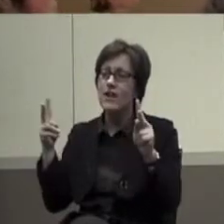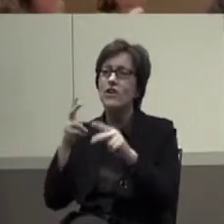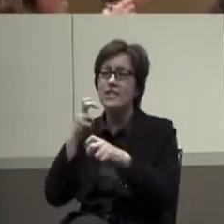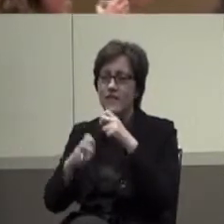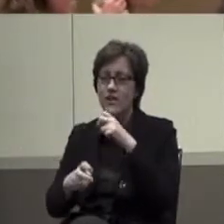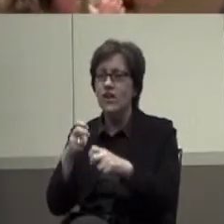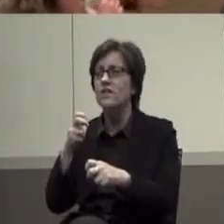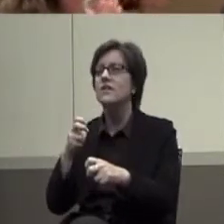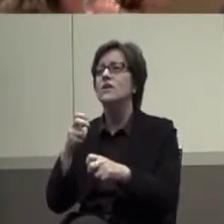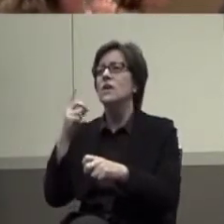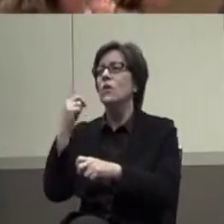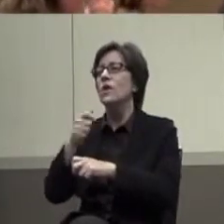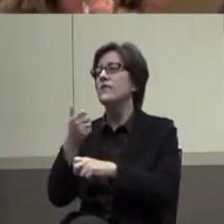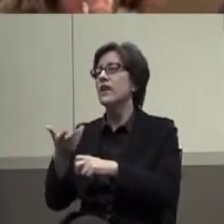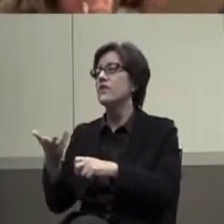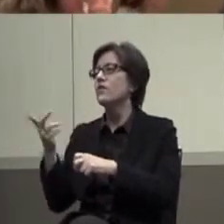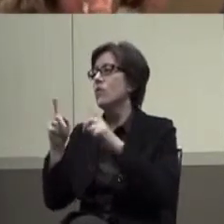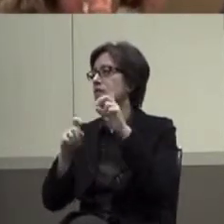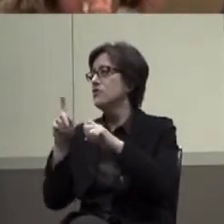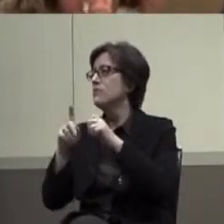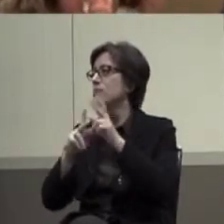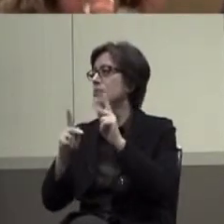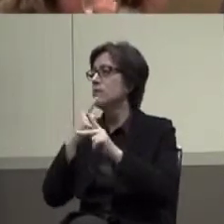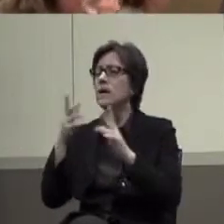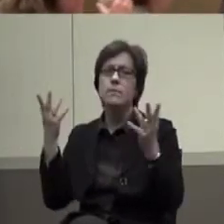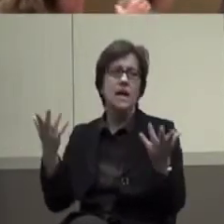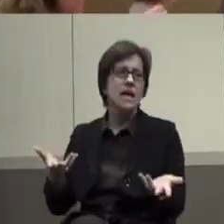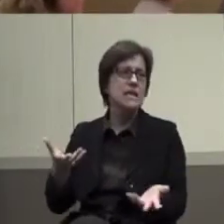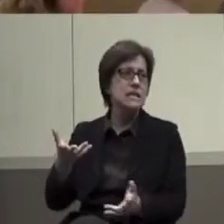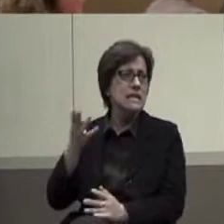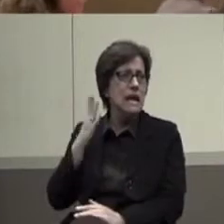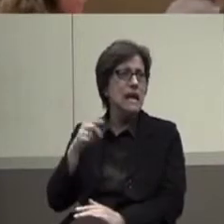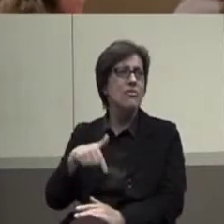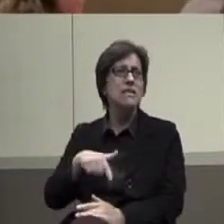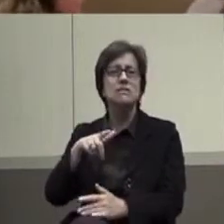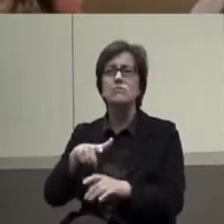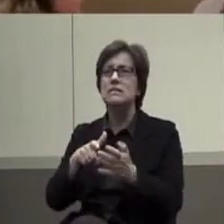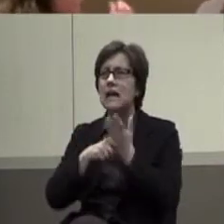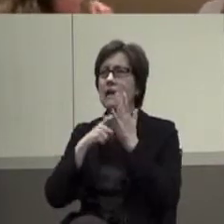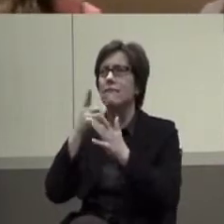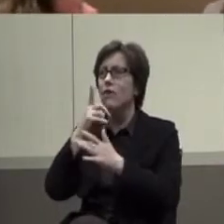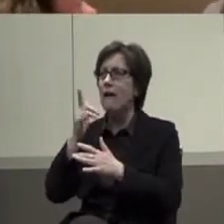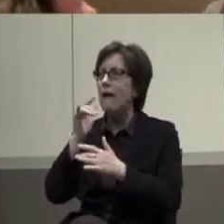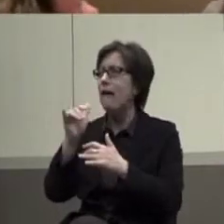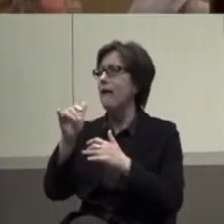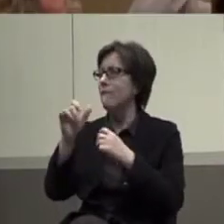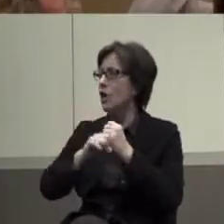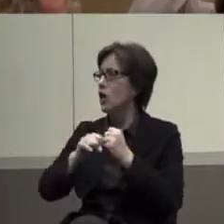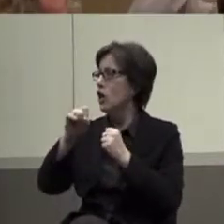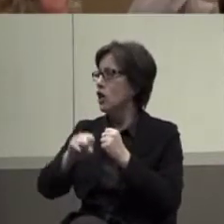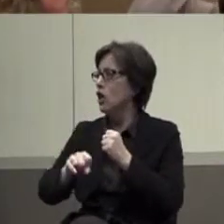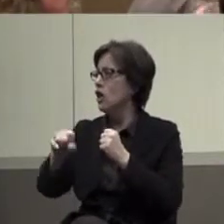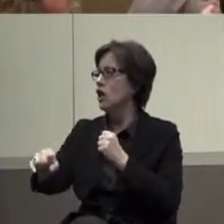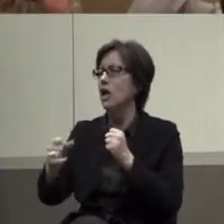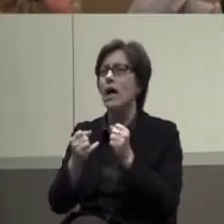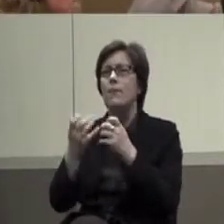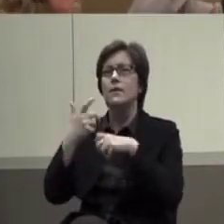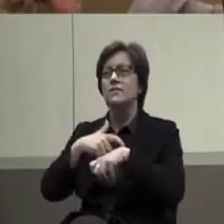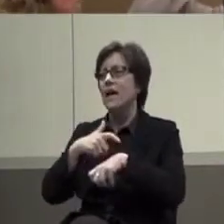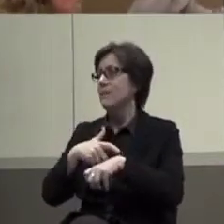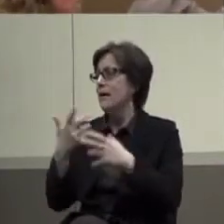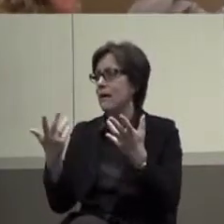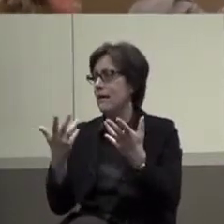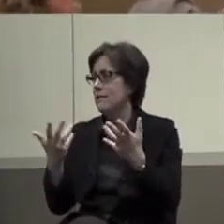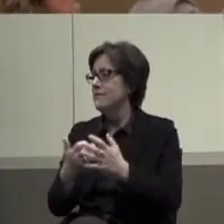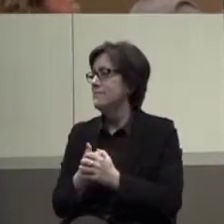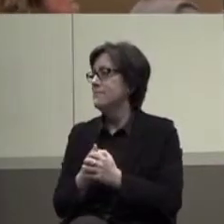the other questions people said is, my God, this will take forever. Right? How much time do we have? It's going to take longer than once you've